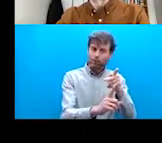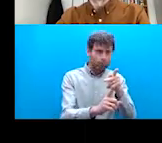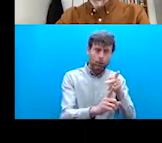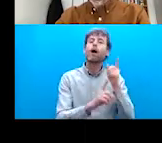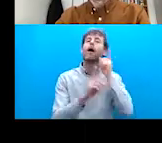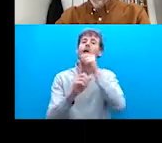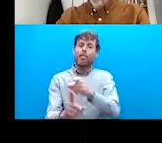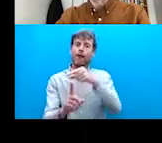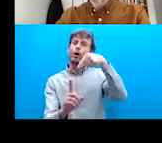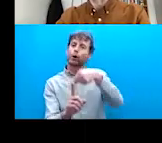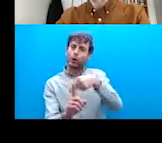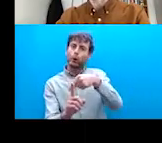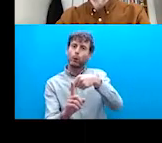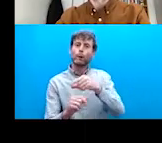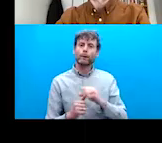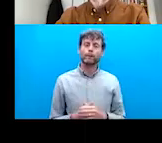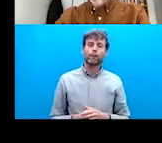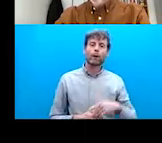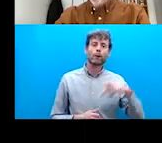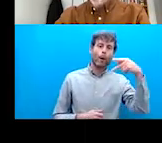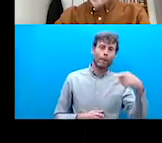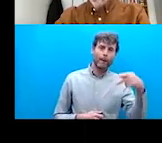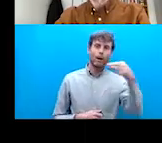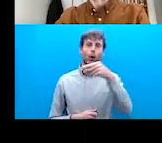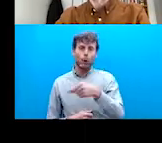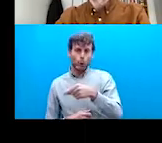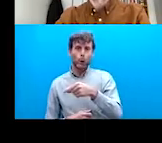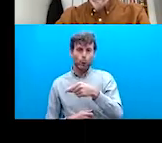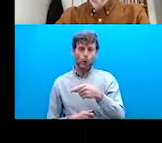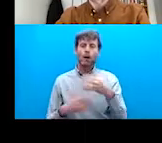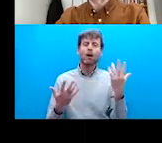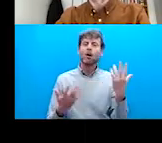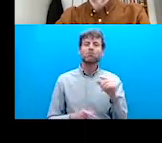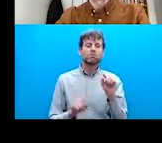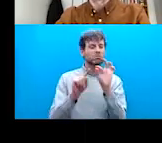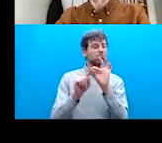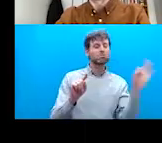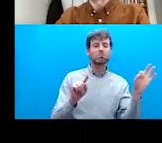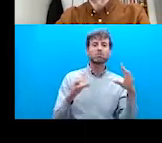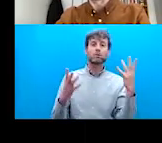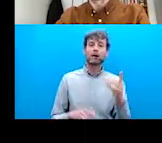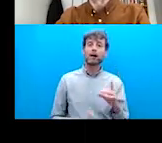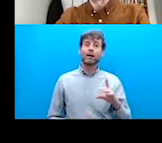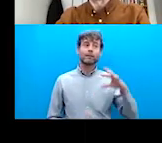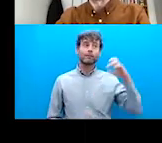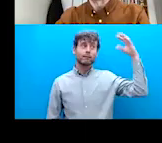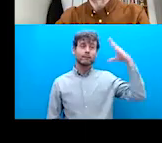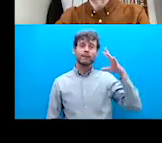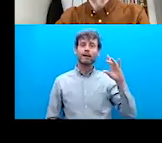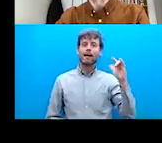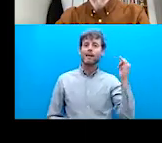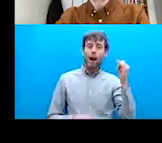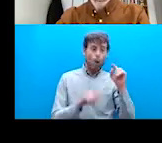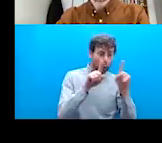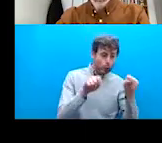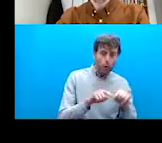material, where P and Q were statements about shapes, like there is a yellow square and there is a green